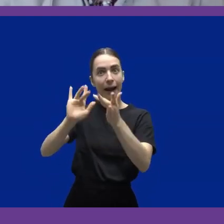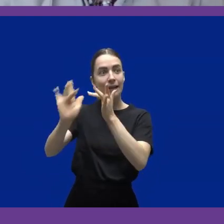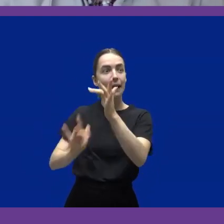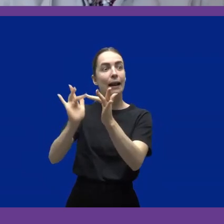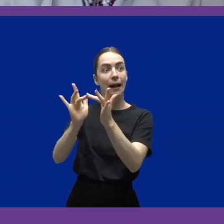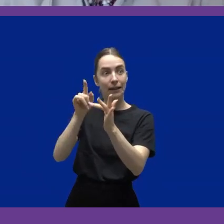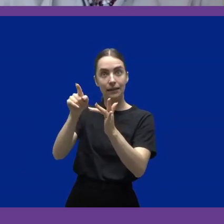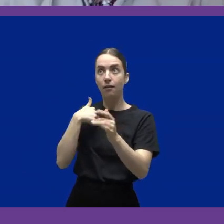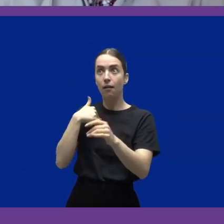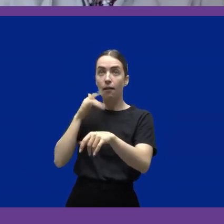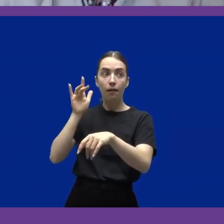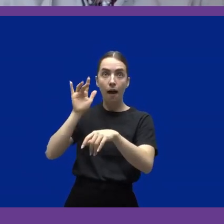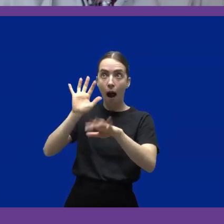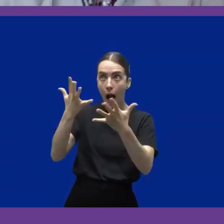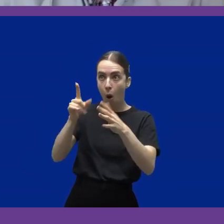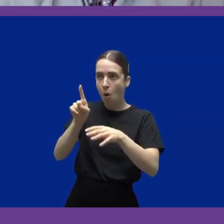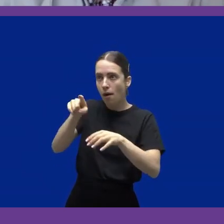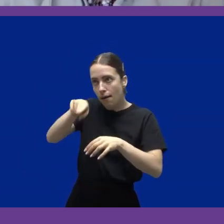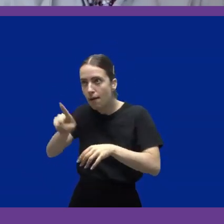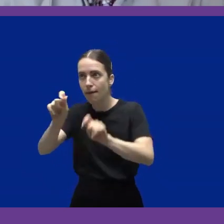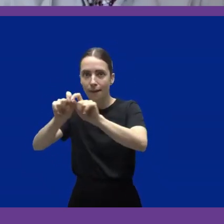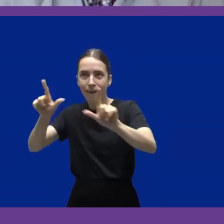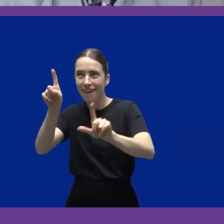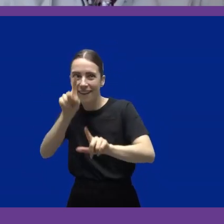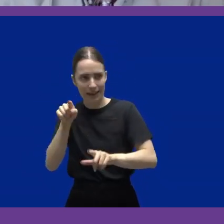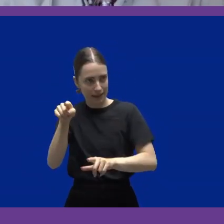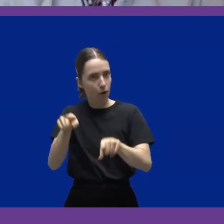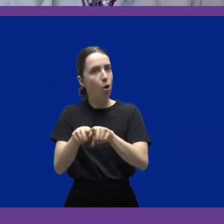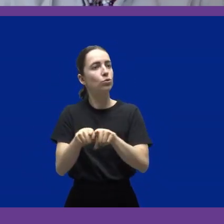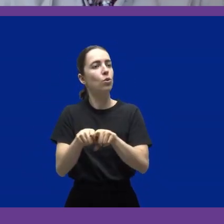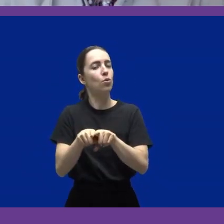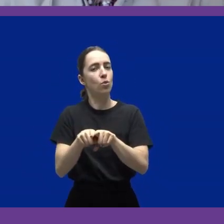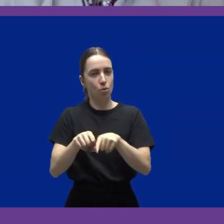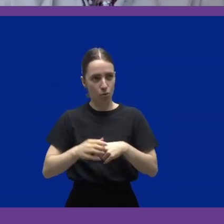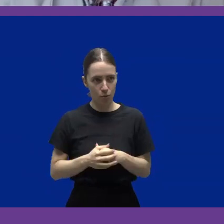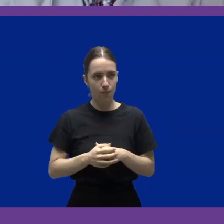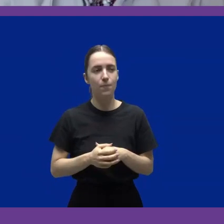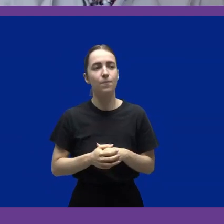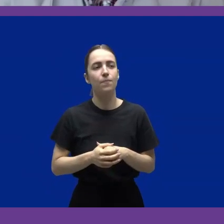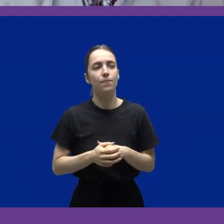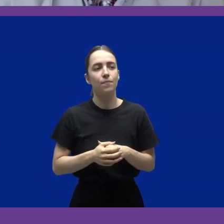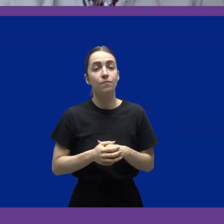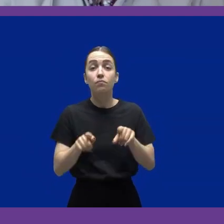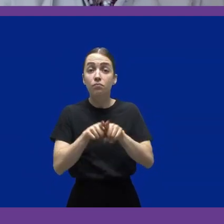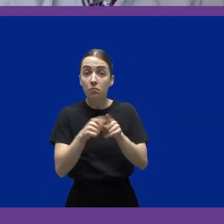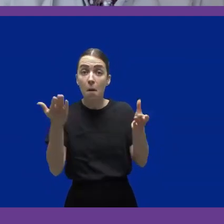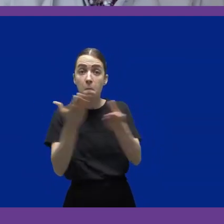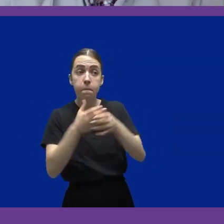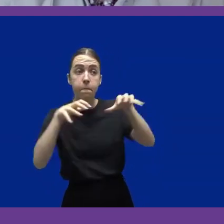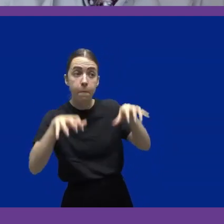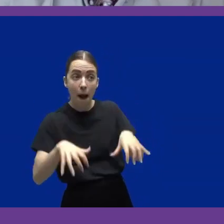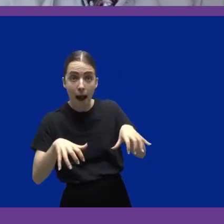on demand, consumer banking services, transfers of money, online banking, e-books in terms